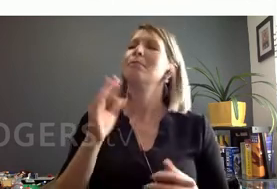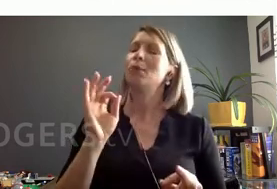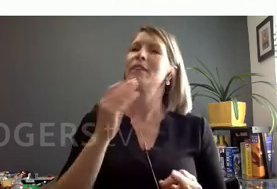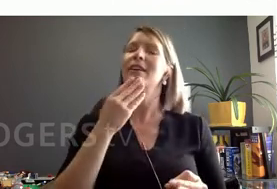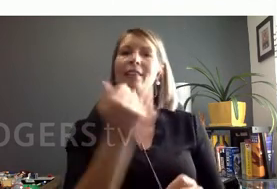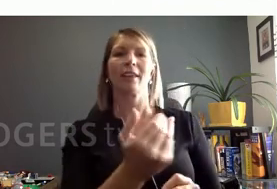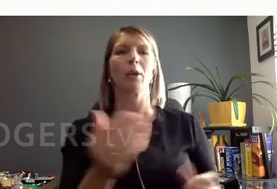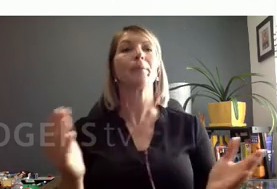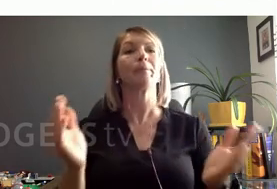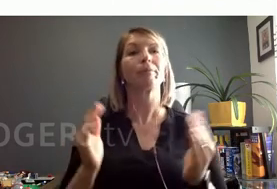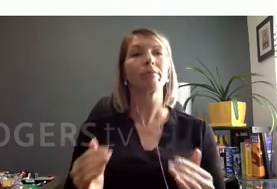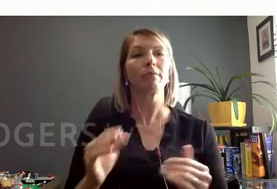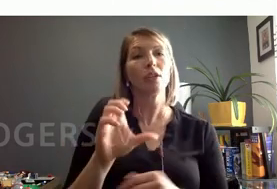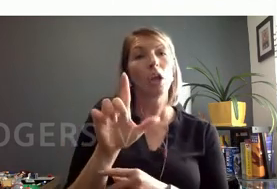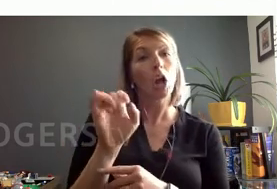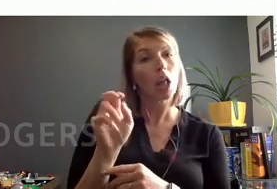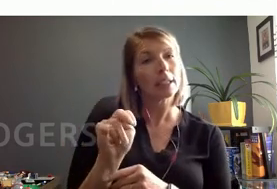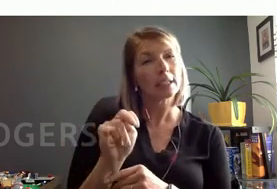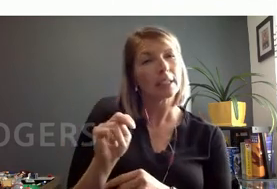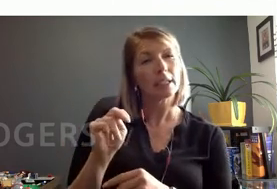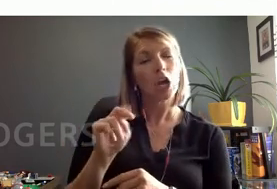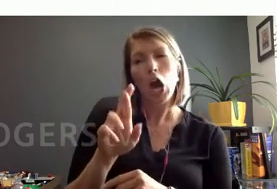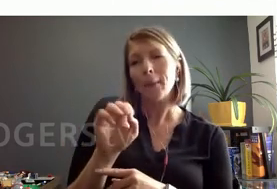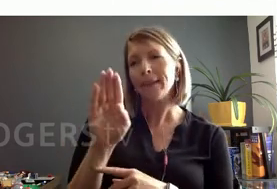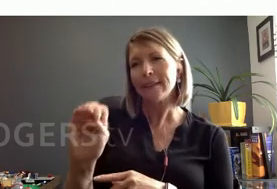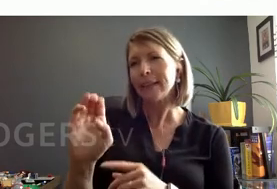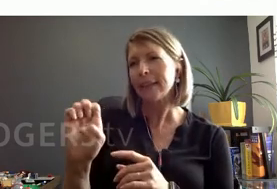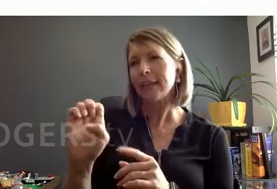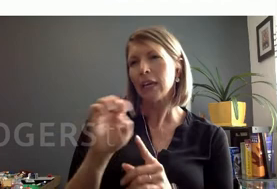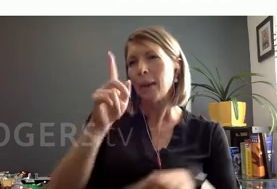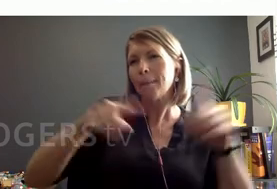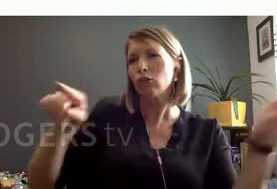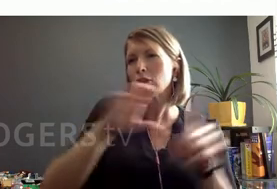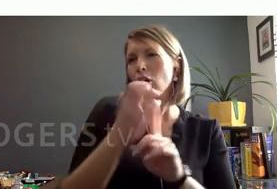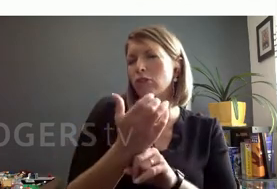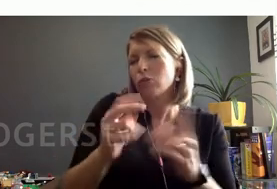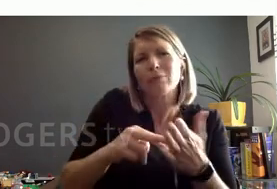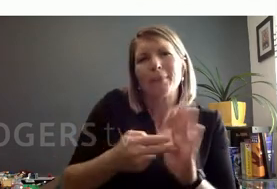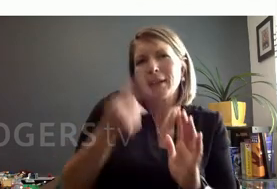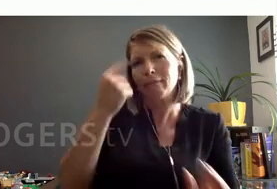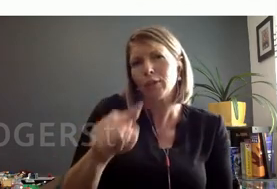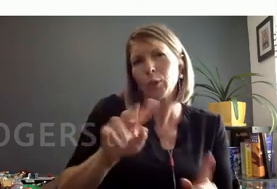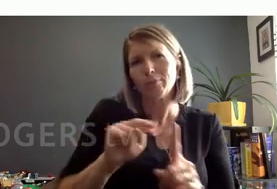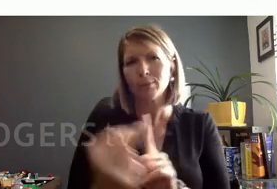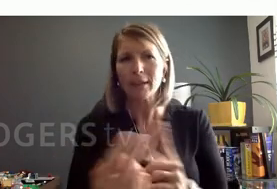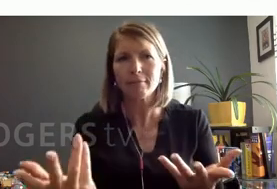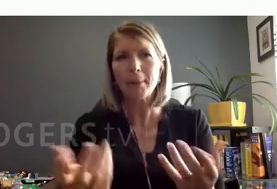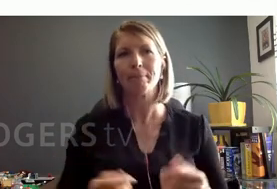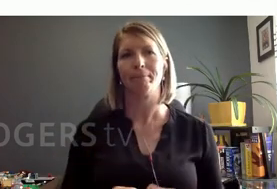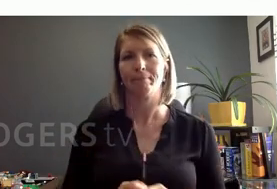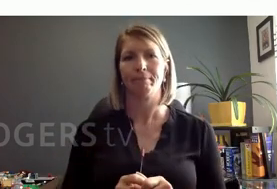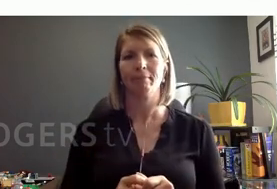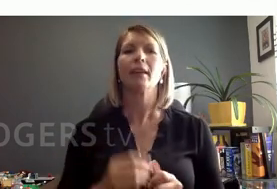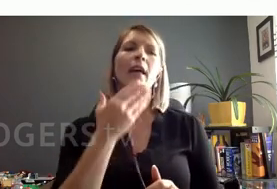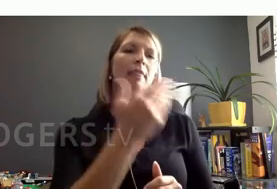organization? What does multiculturalism mean for RBC and you? Thank you, Sharon. So what I'll do is start with